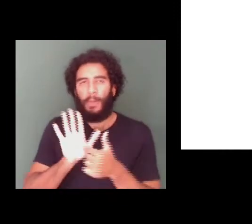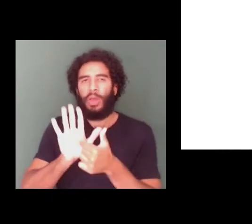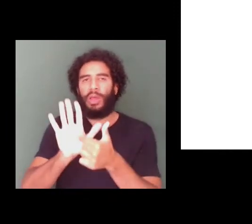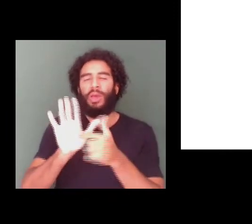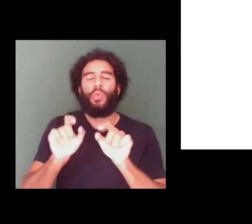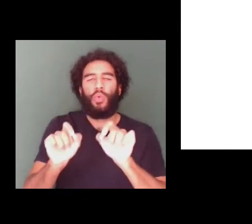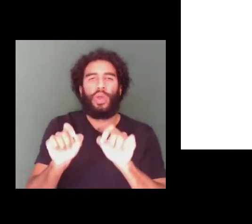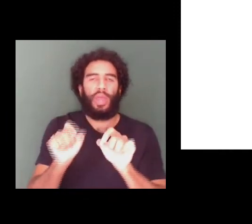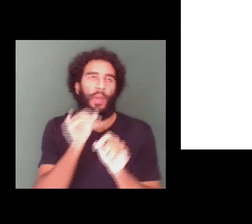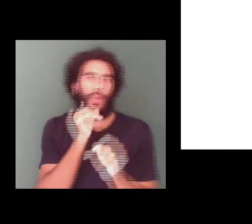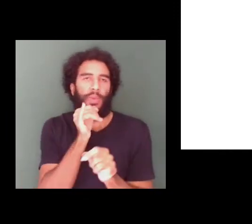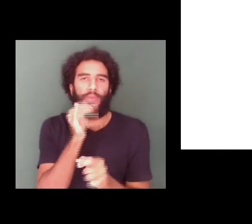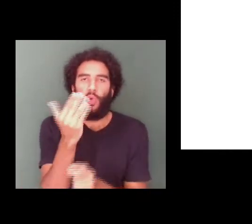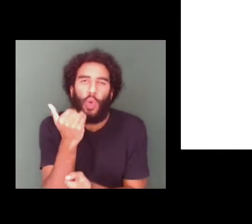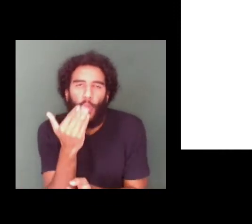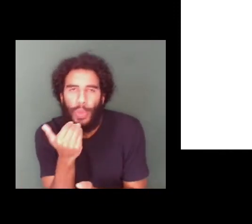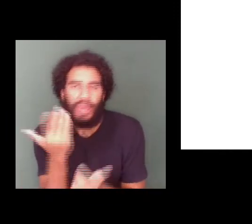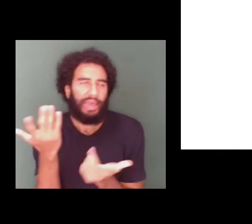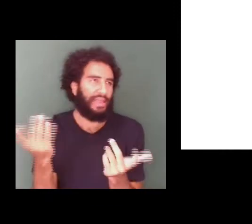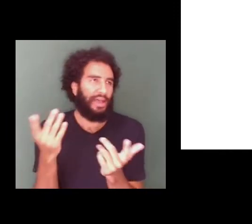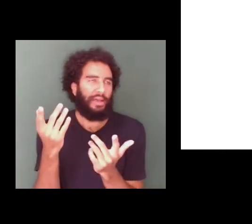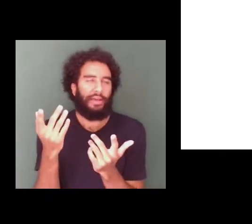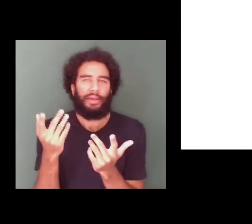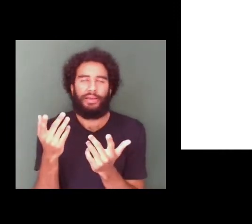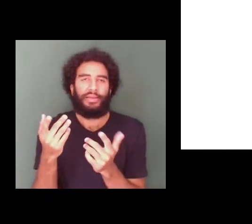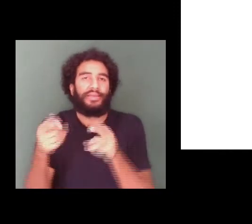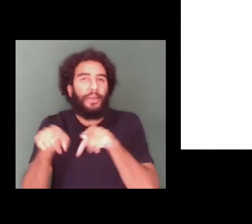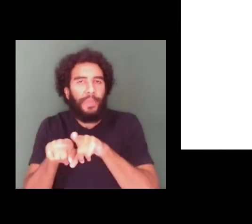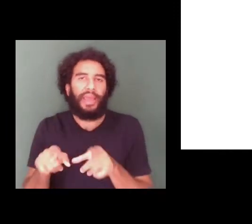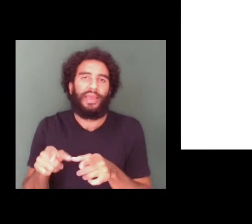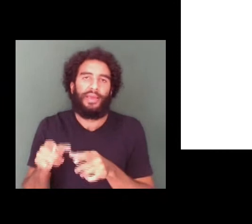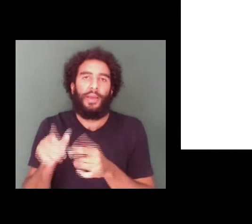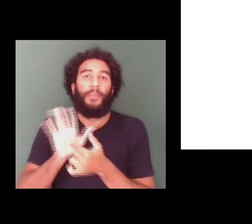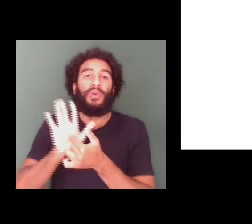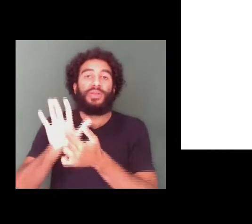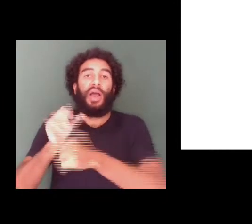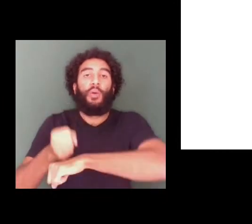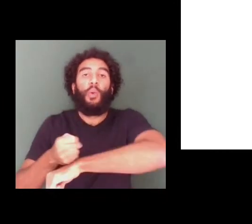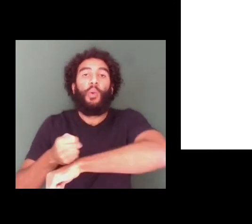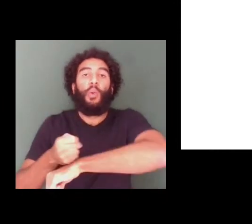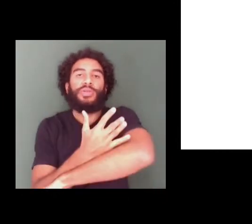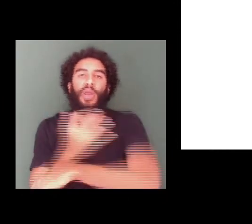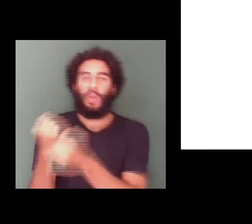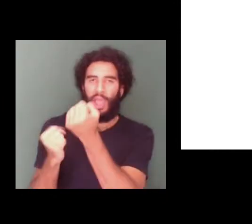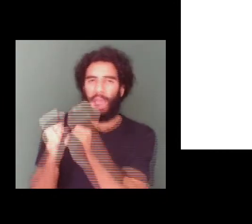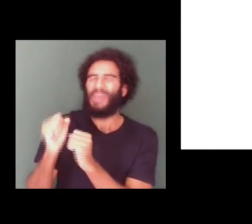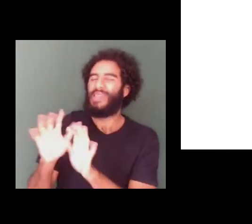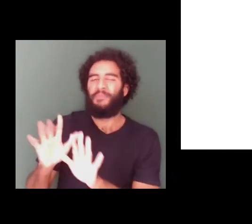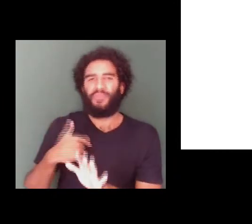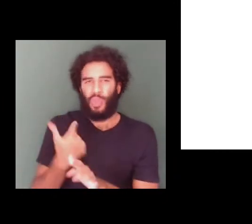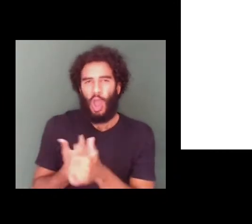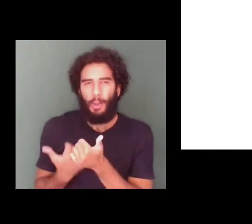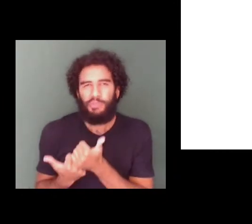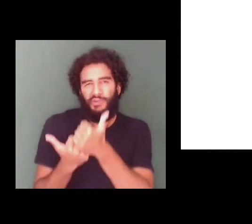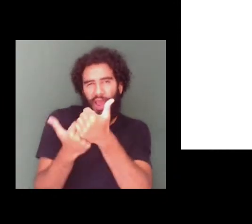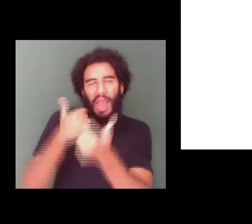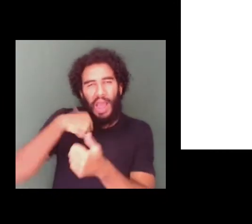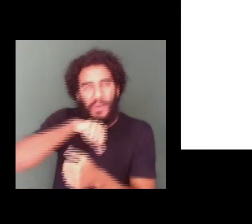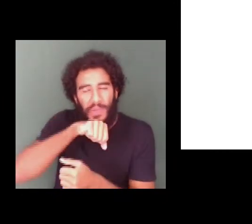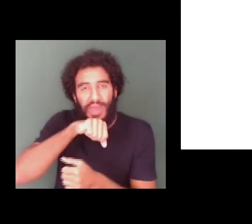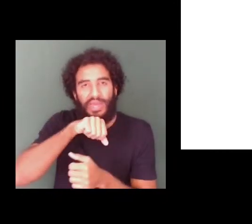them be perceived as the experts when they have questions. Gifts that are given, healthcare providers being pulled in as